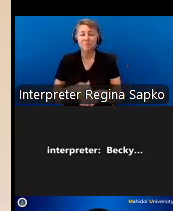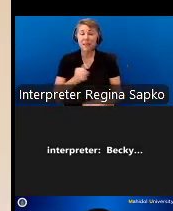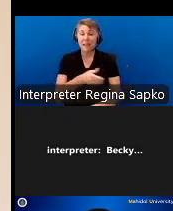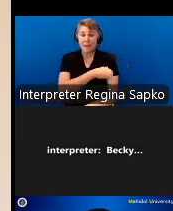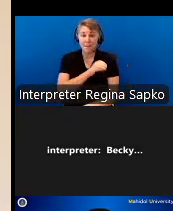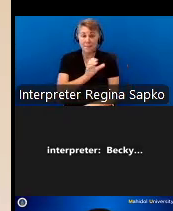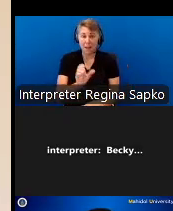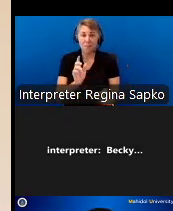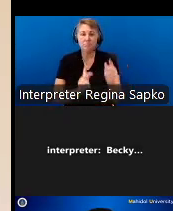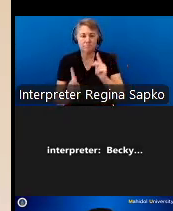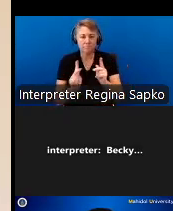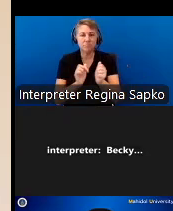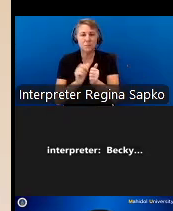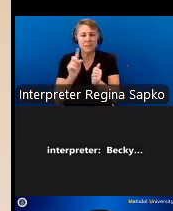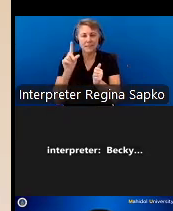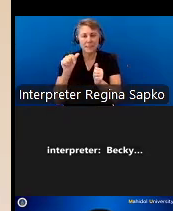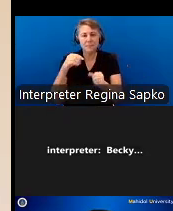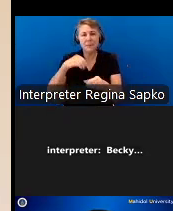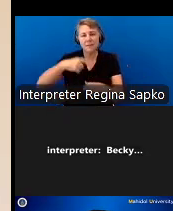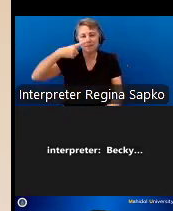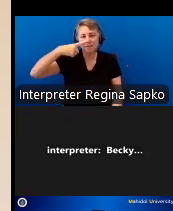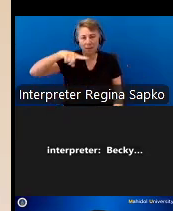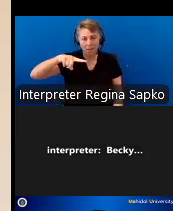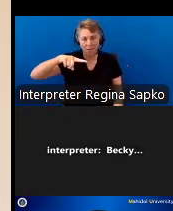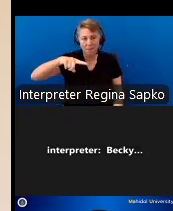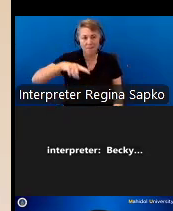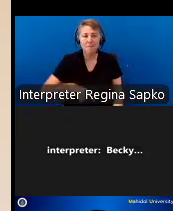with disability in Thailand.